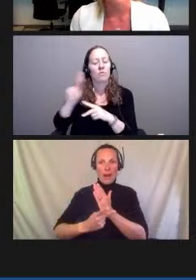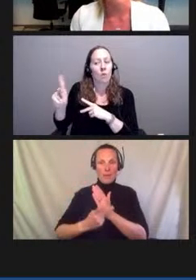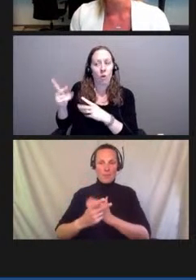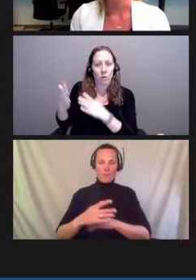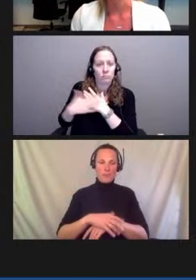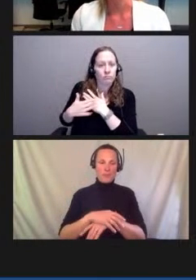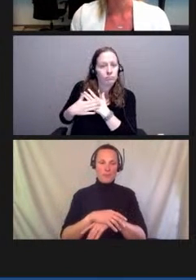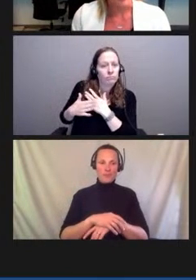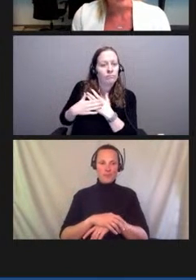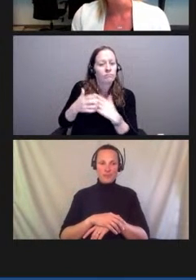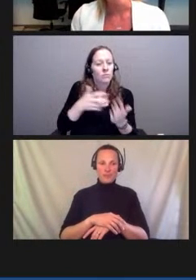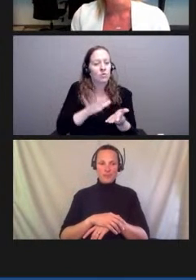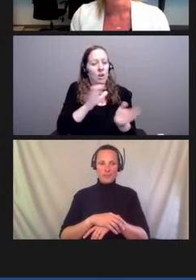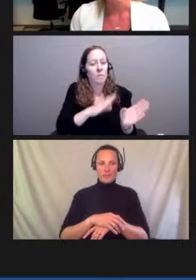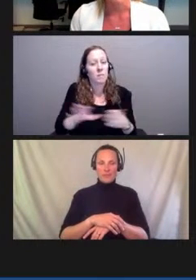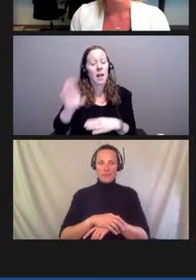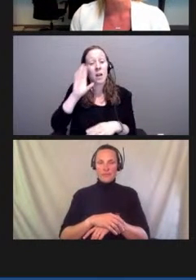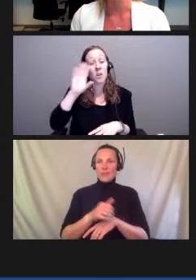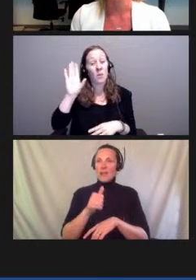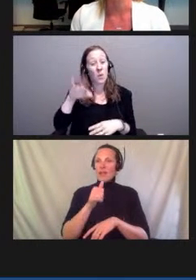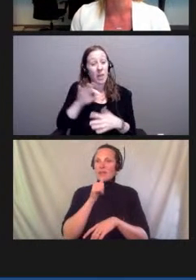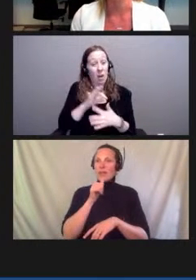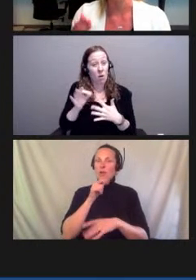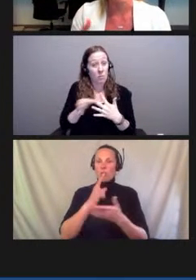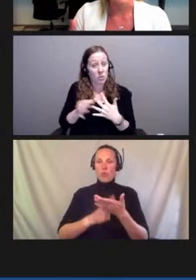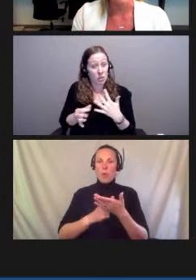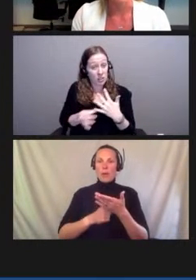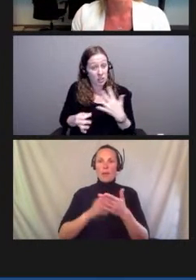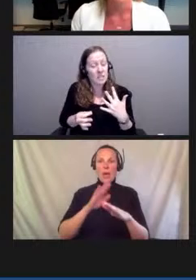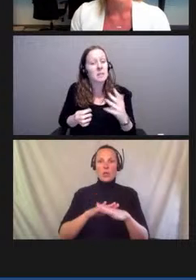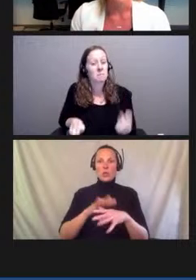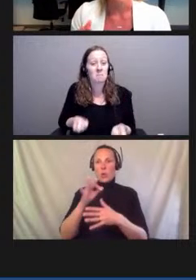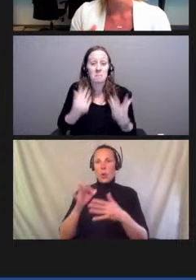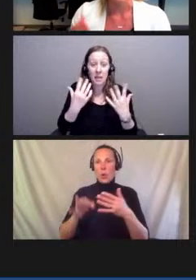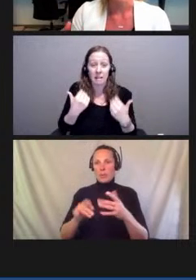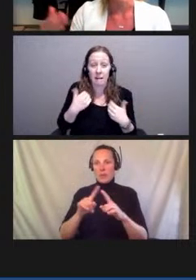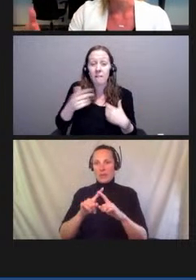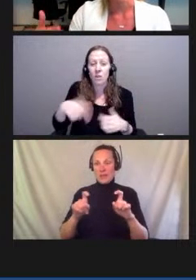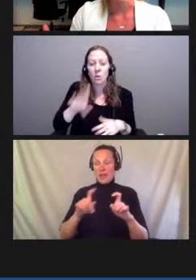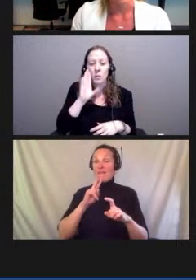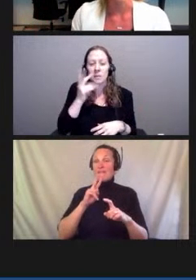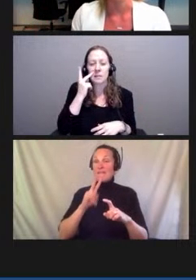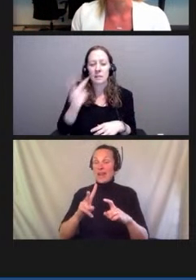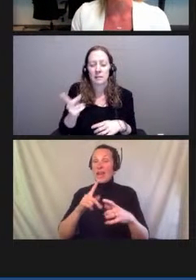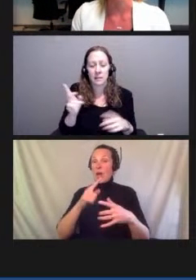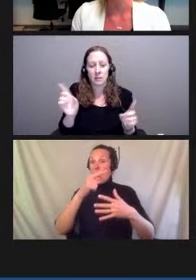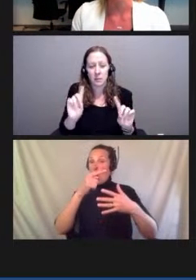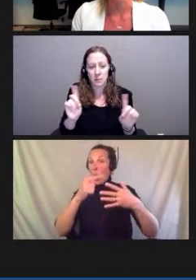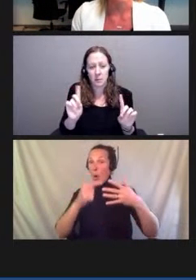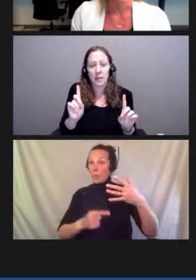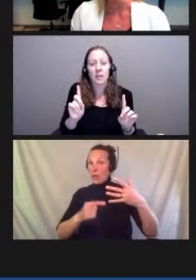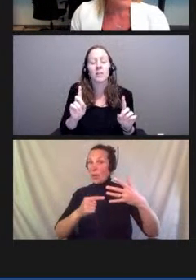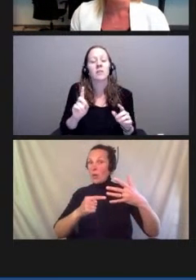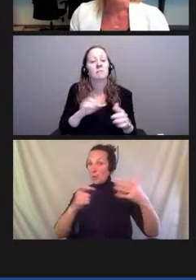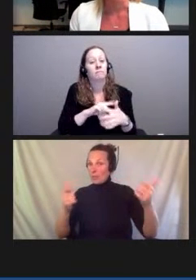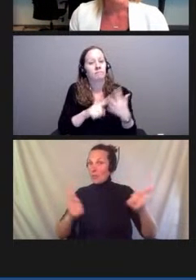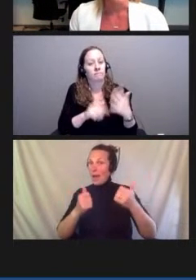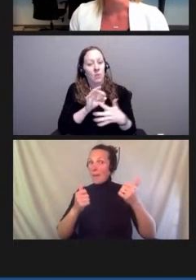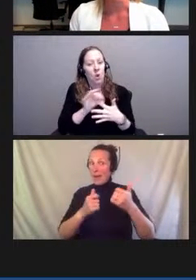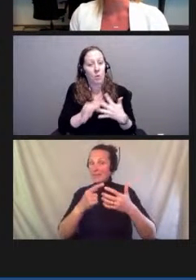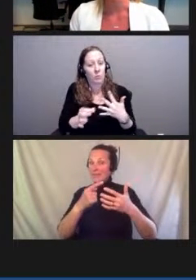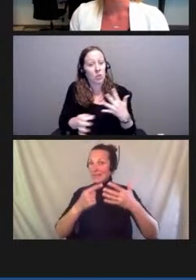draft plan. Because we know a lot of the different options, and you'll see this identified in the different options templates, is a lot of them